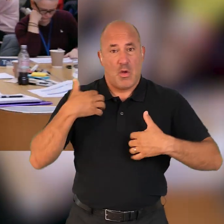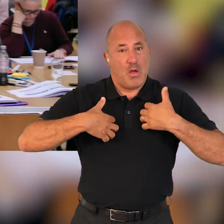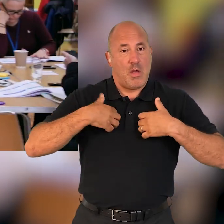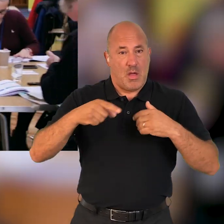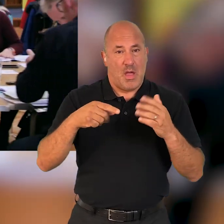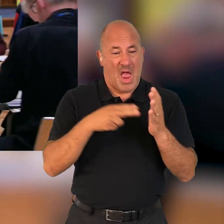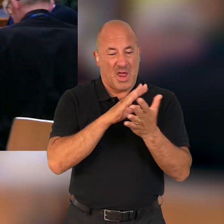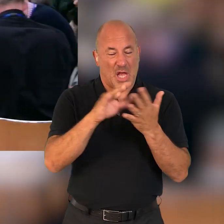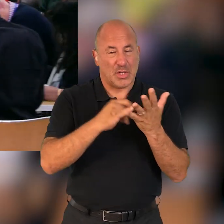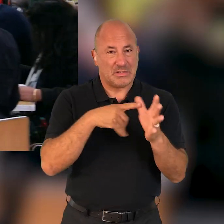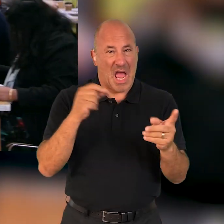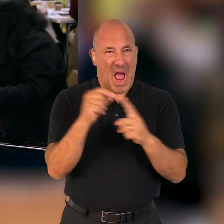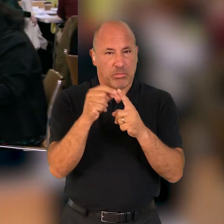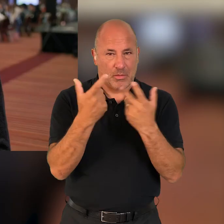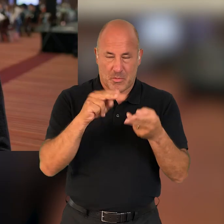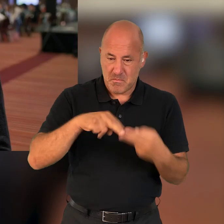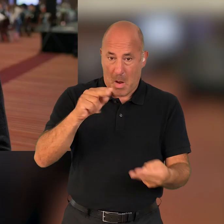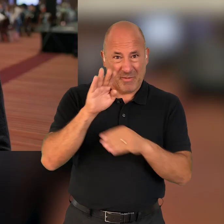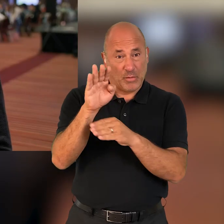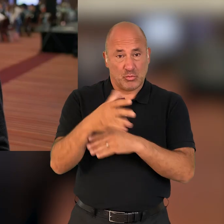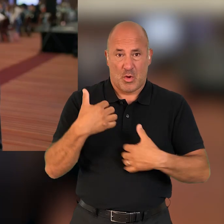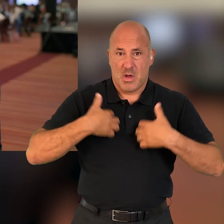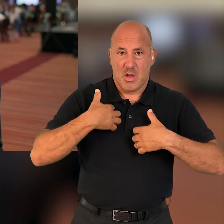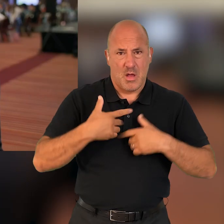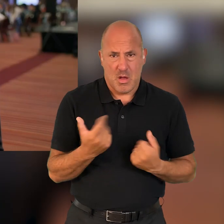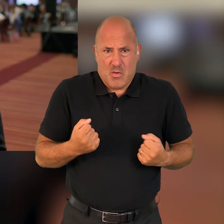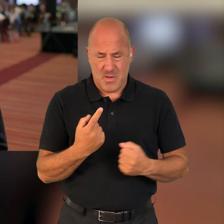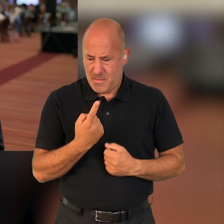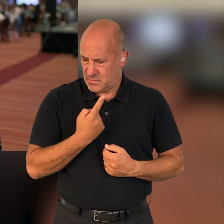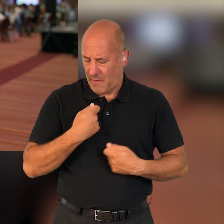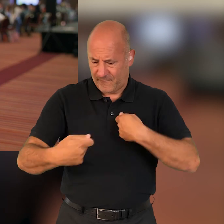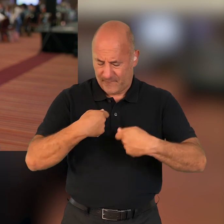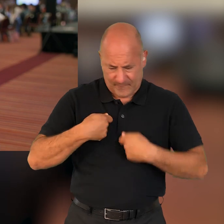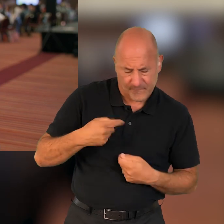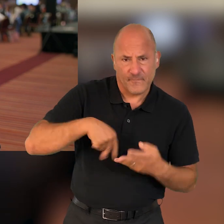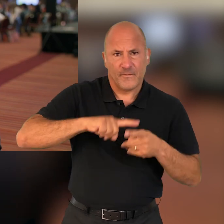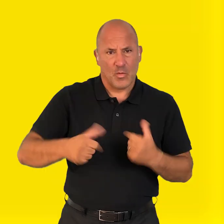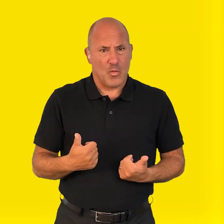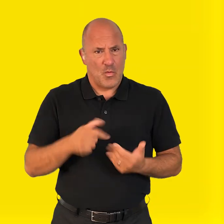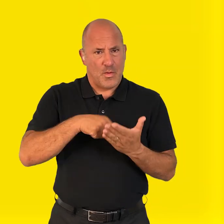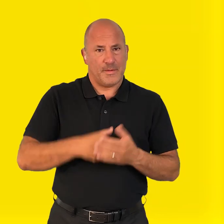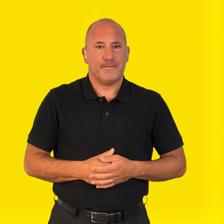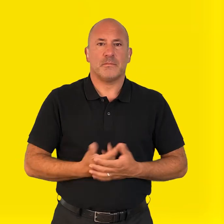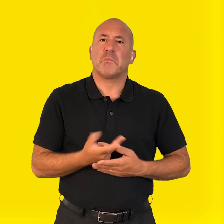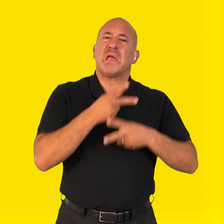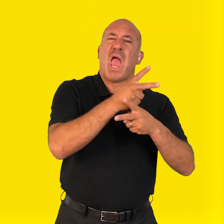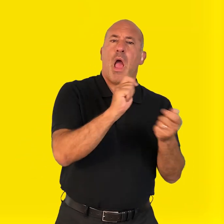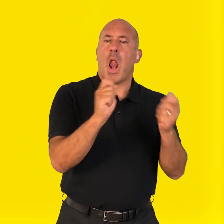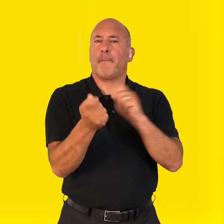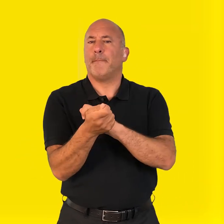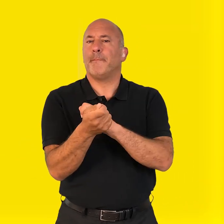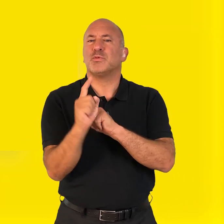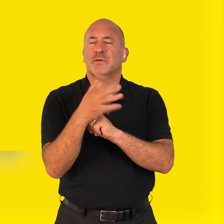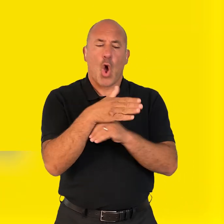an increased use in the NHS app, people being empowered to self-manage their conditions. Moving care from hospital